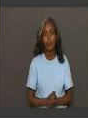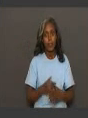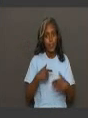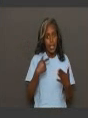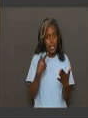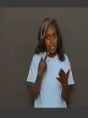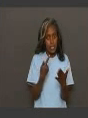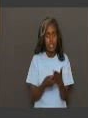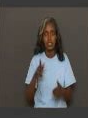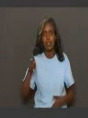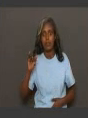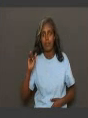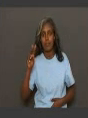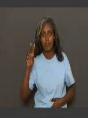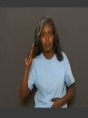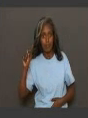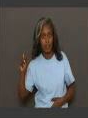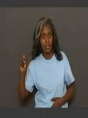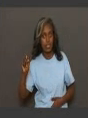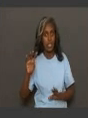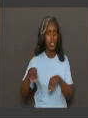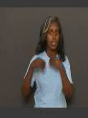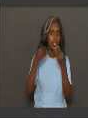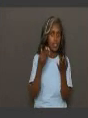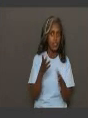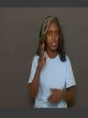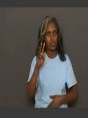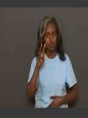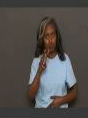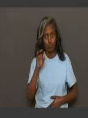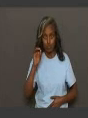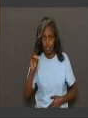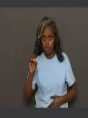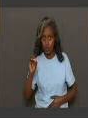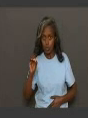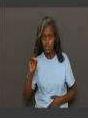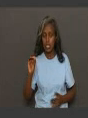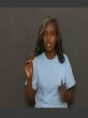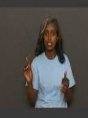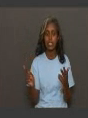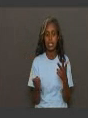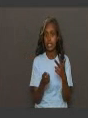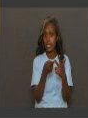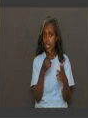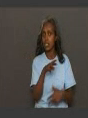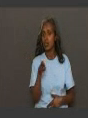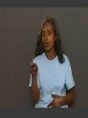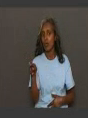This pivot gives us 2 zeros in the third row.